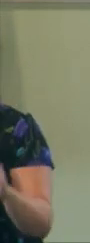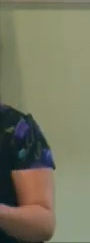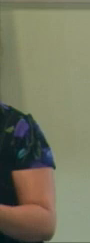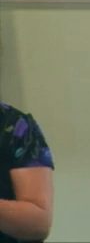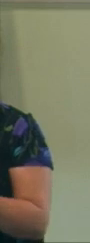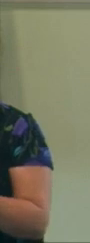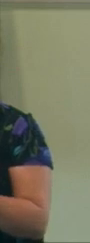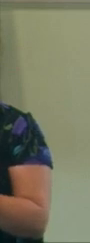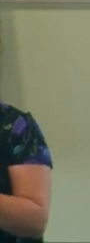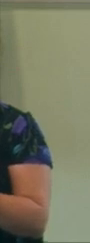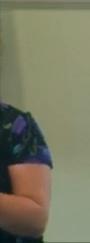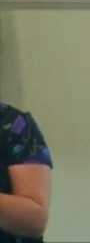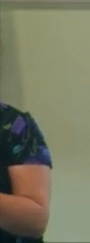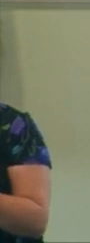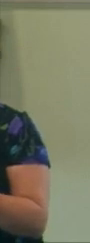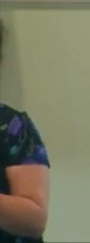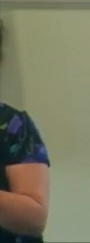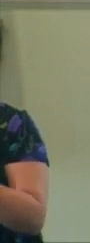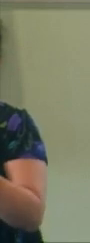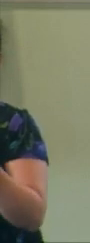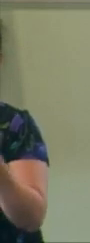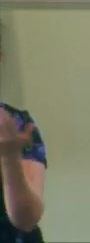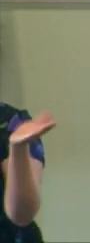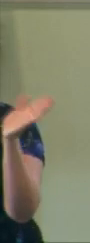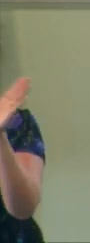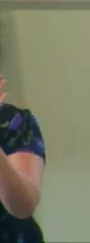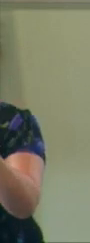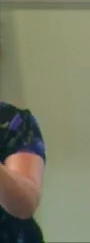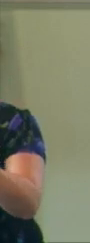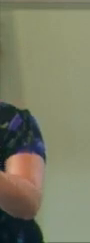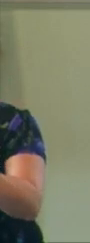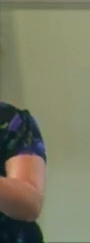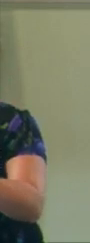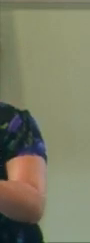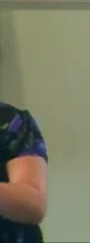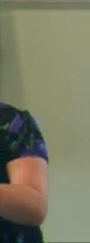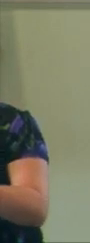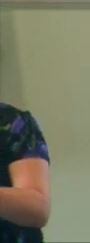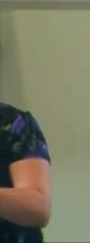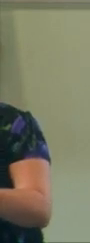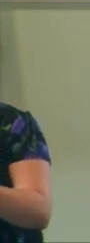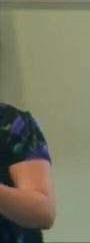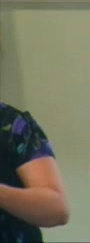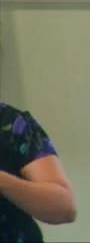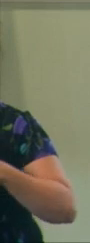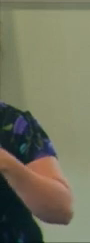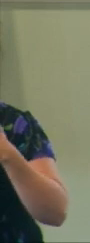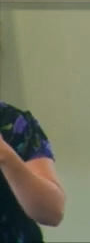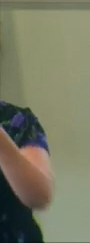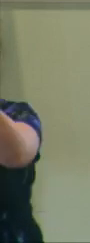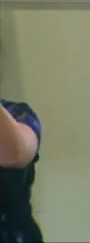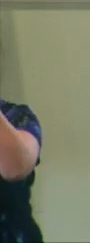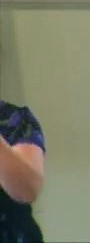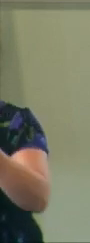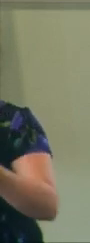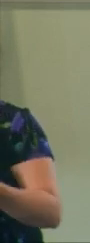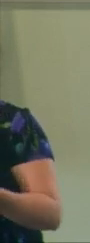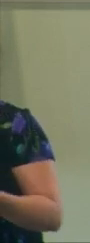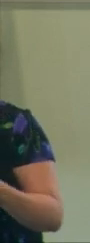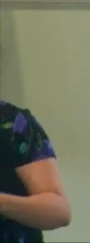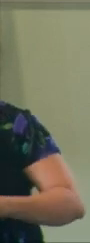accomplished. His dying breath has brought me life.